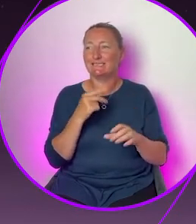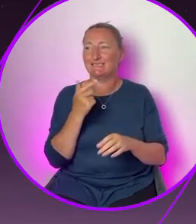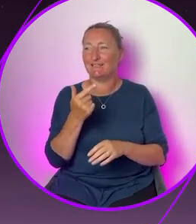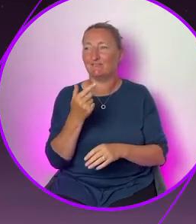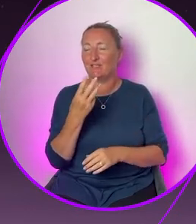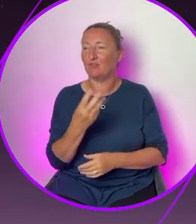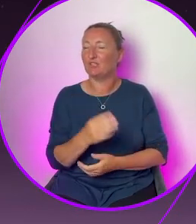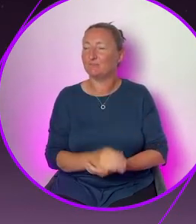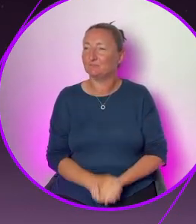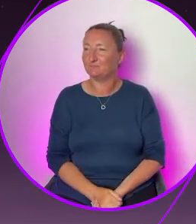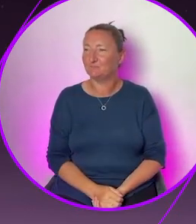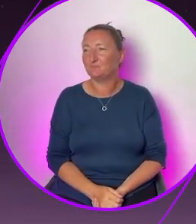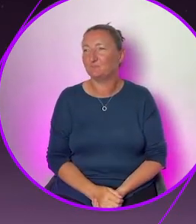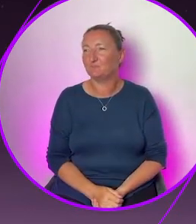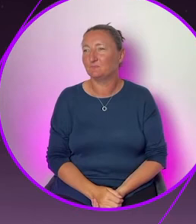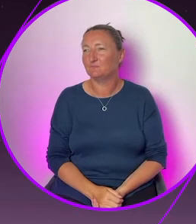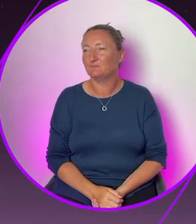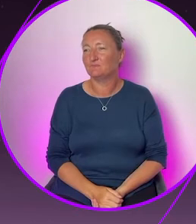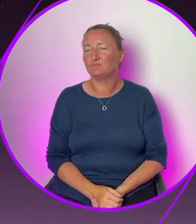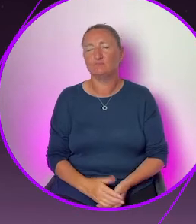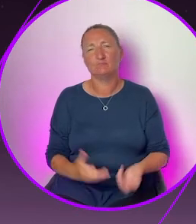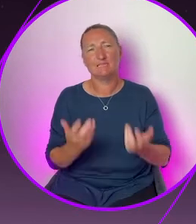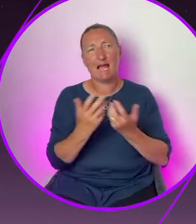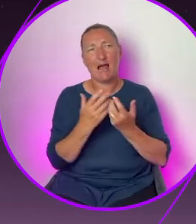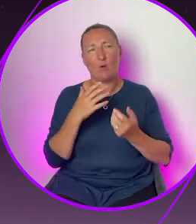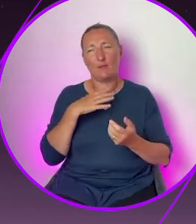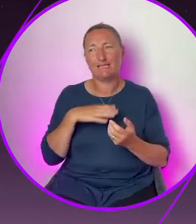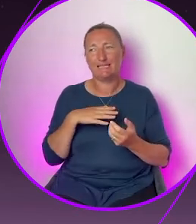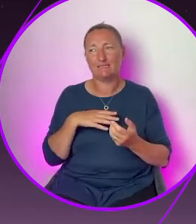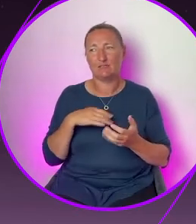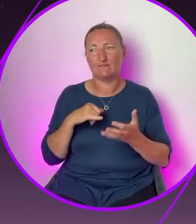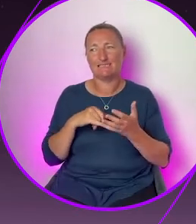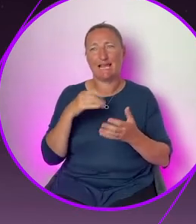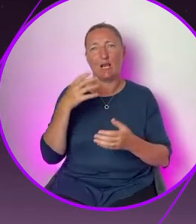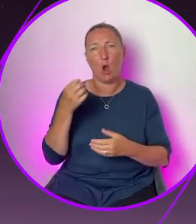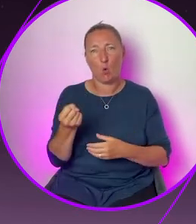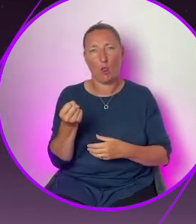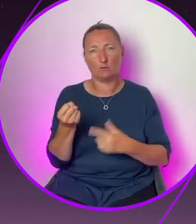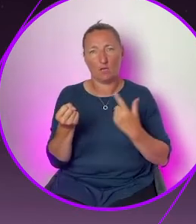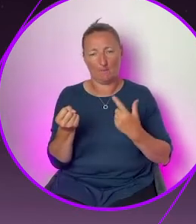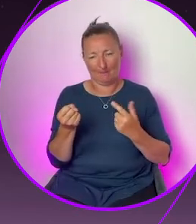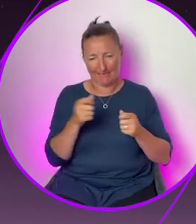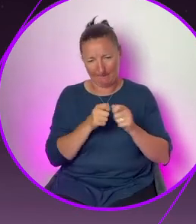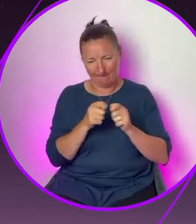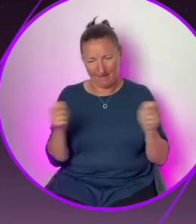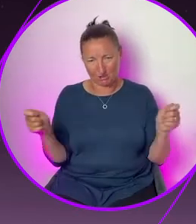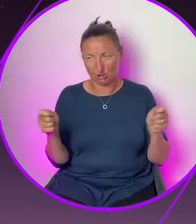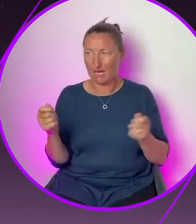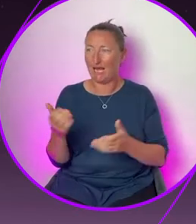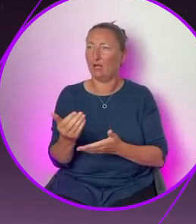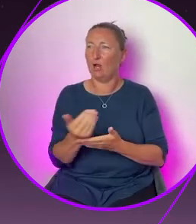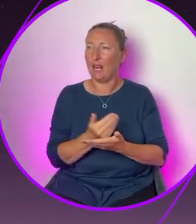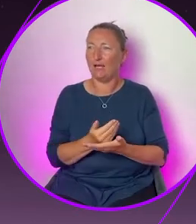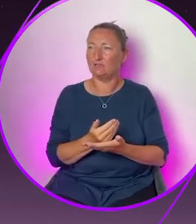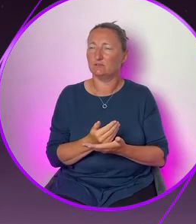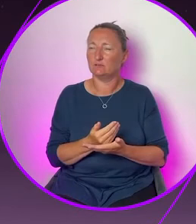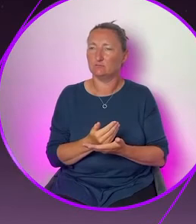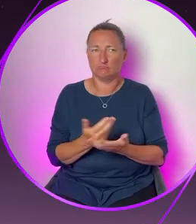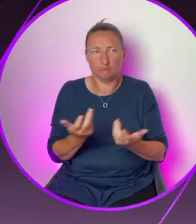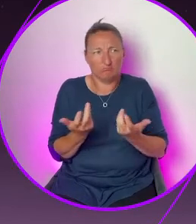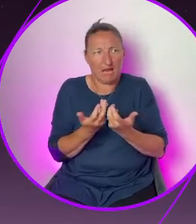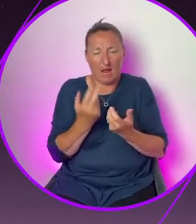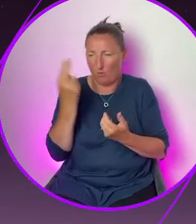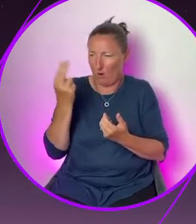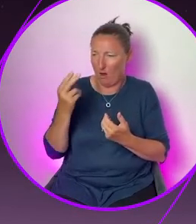3. How are the needs and interests of stakeholders being measured and collected? In other words, how will arts